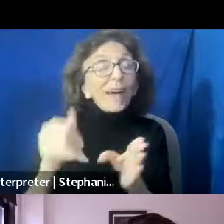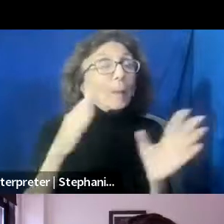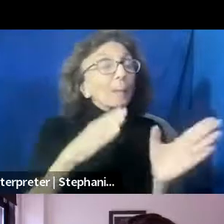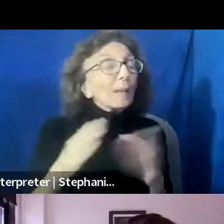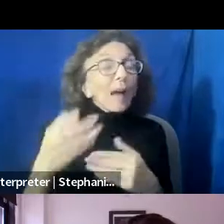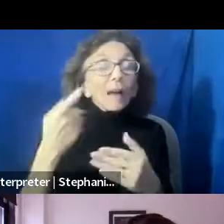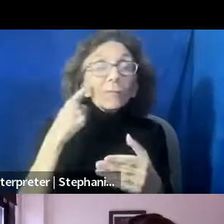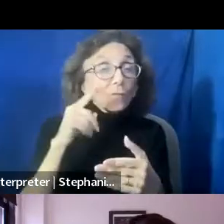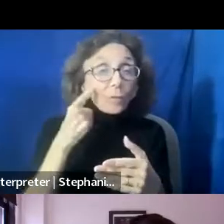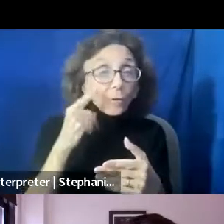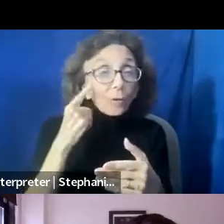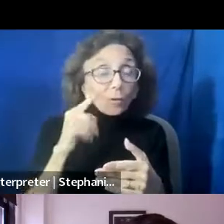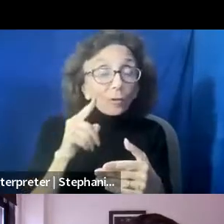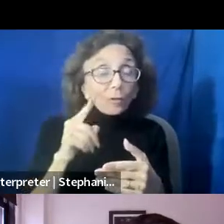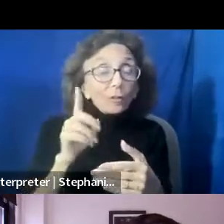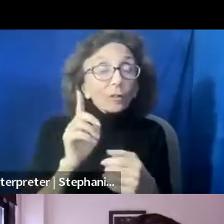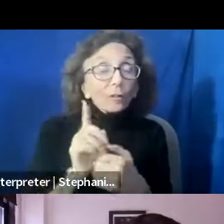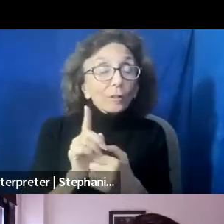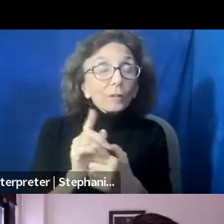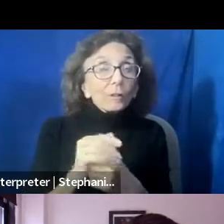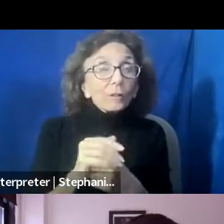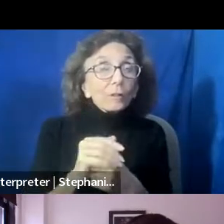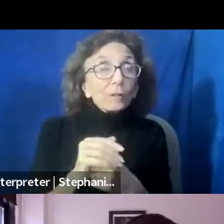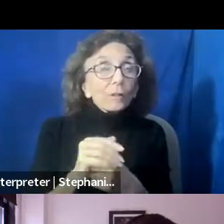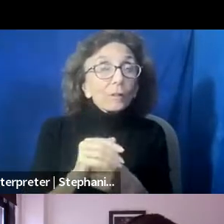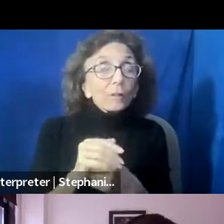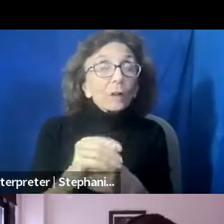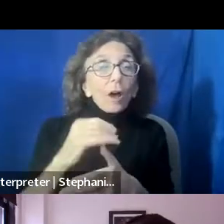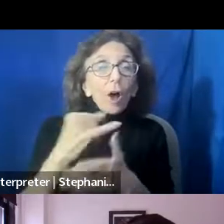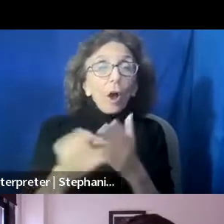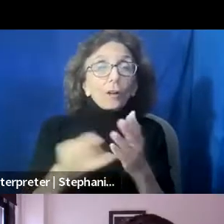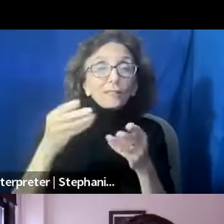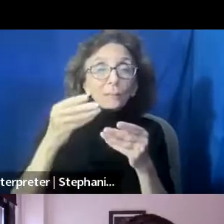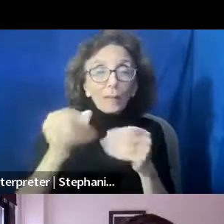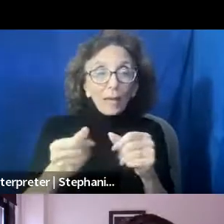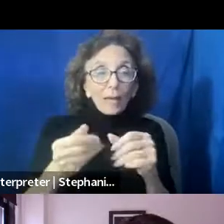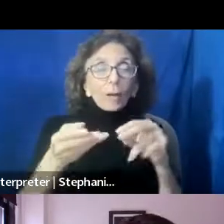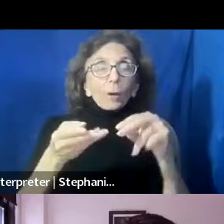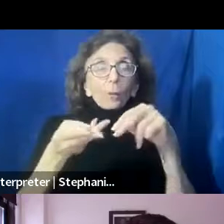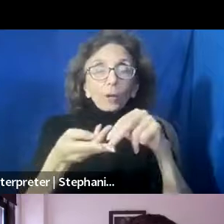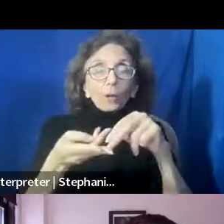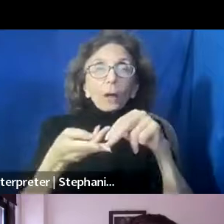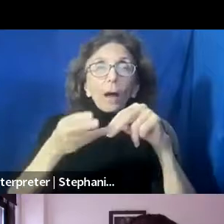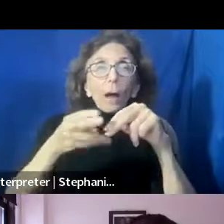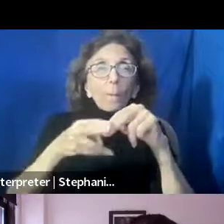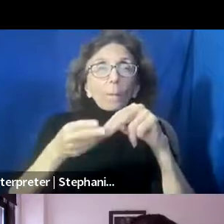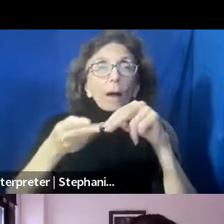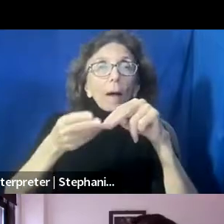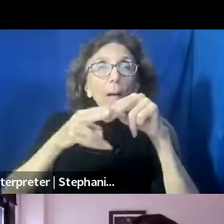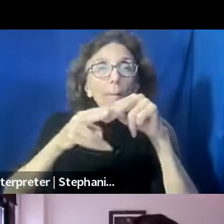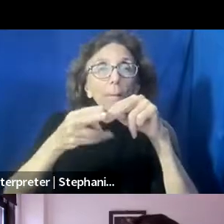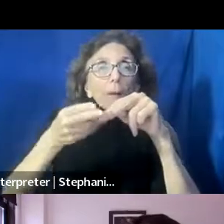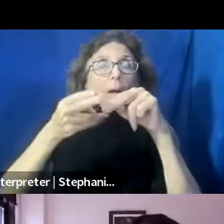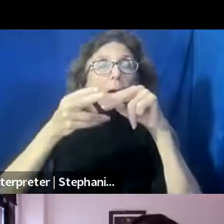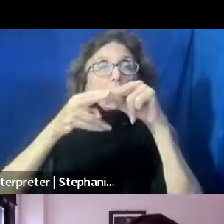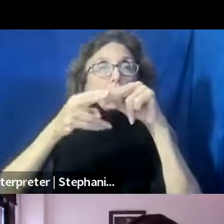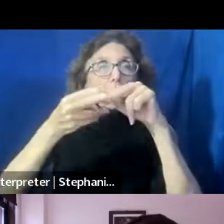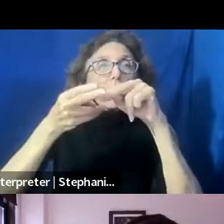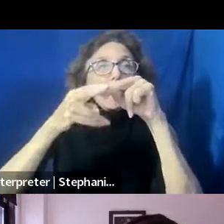incrementally increase artist compensation across the board. And